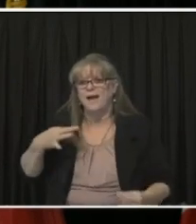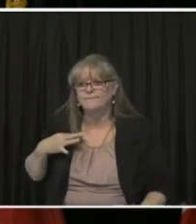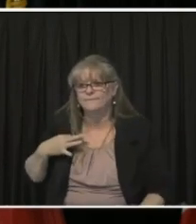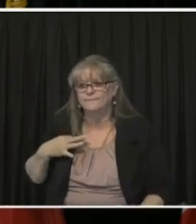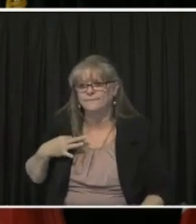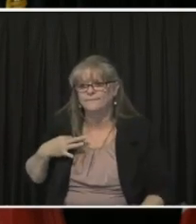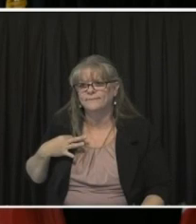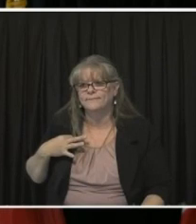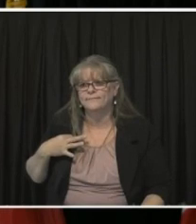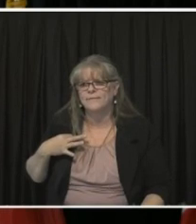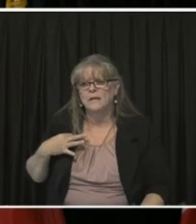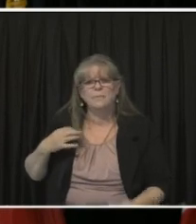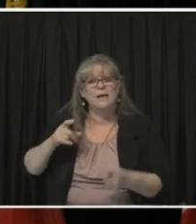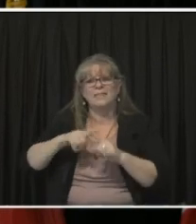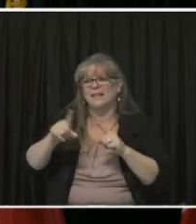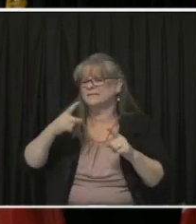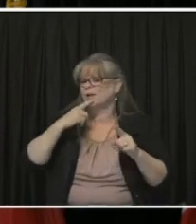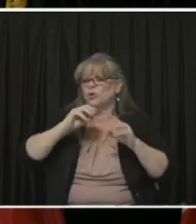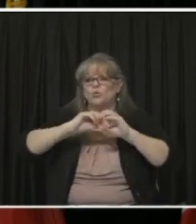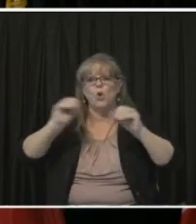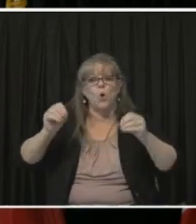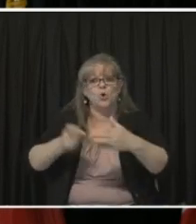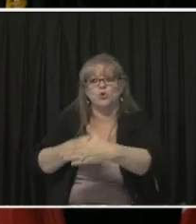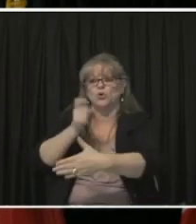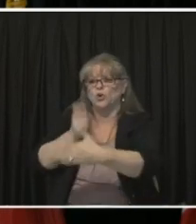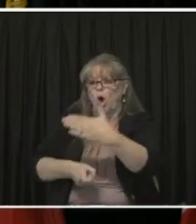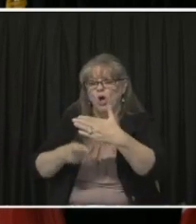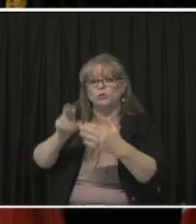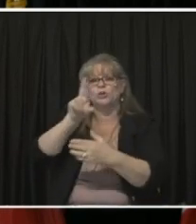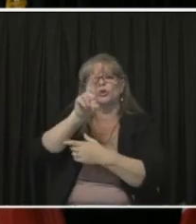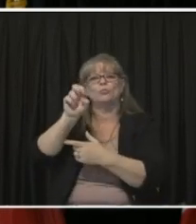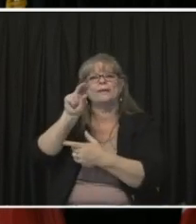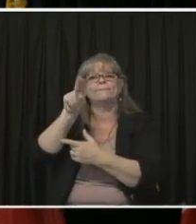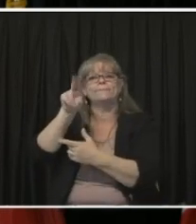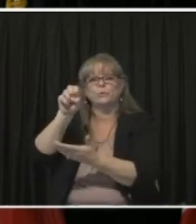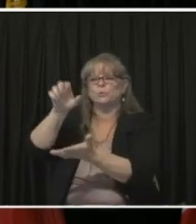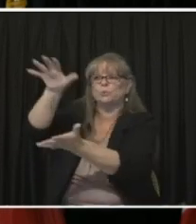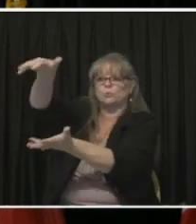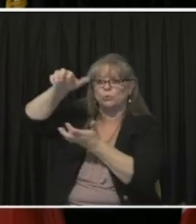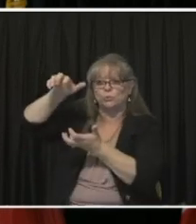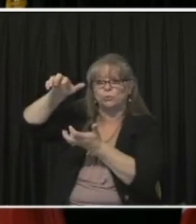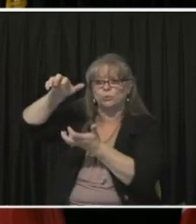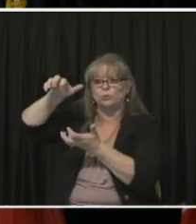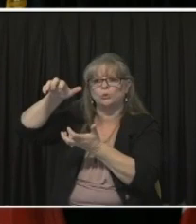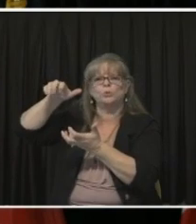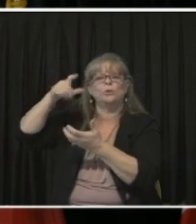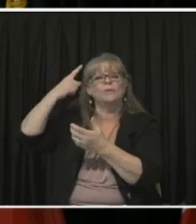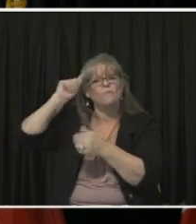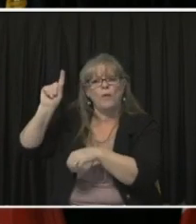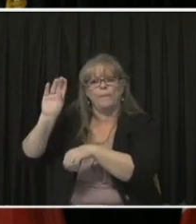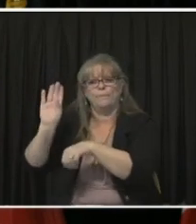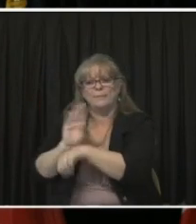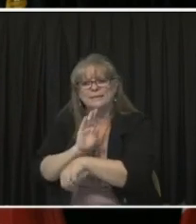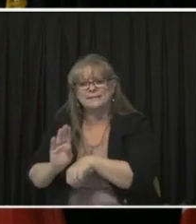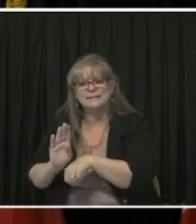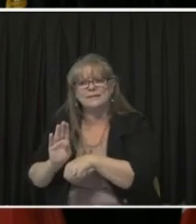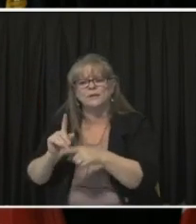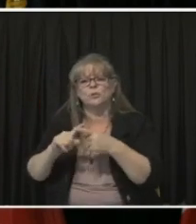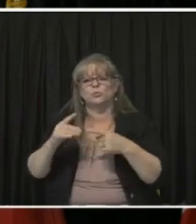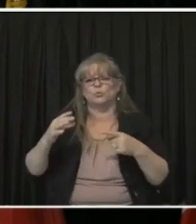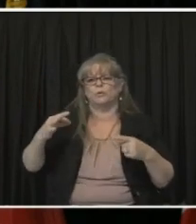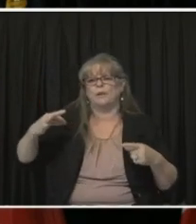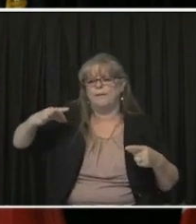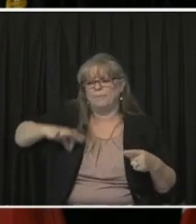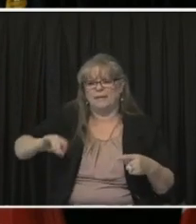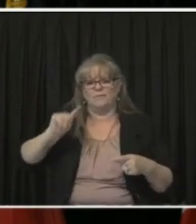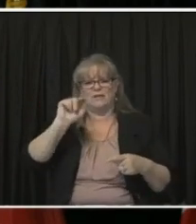doesn't cost any revenue because these are for businesses that don't yet exist, so there's no loss there, but there are tax credits to them. Yeah. The speaker